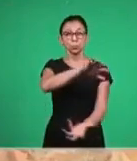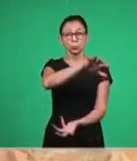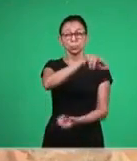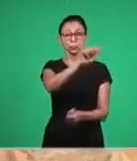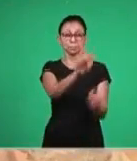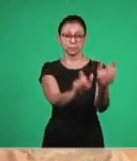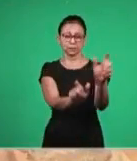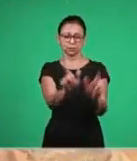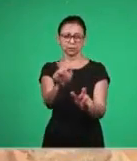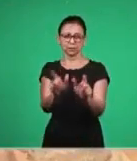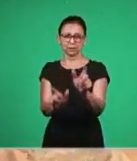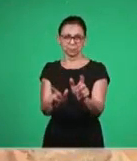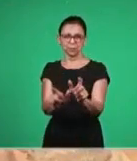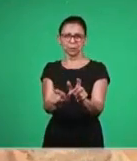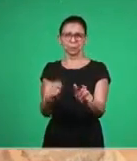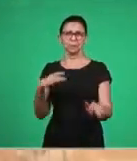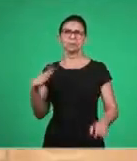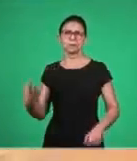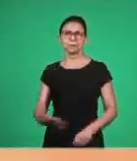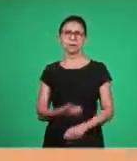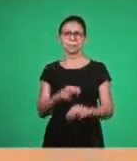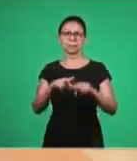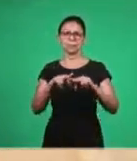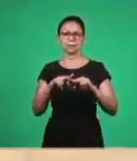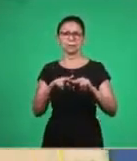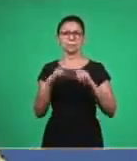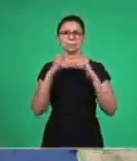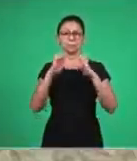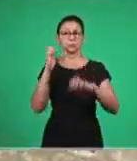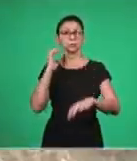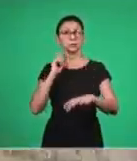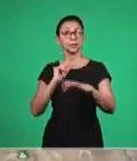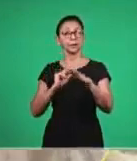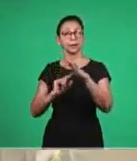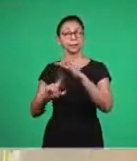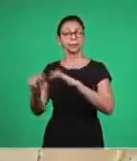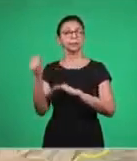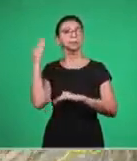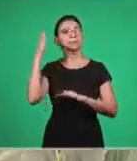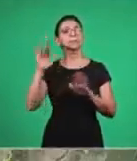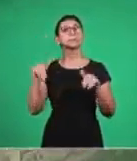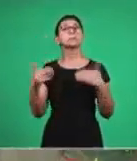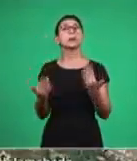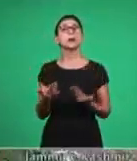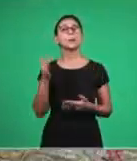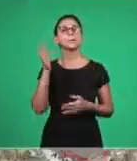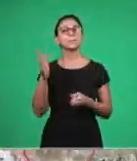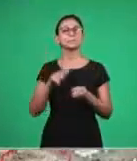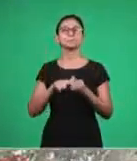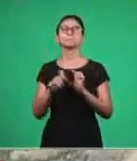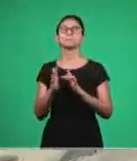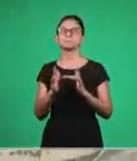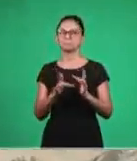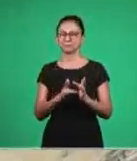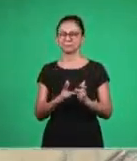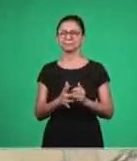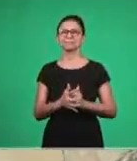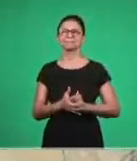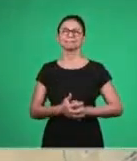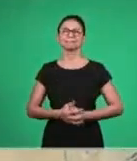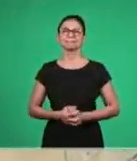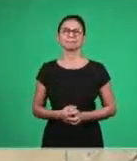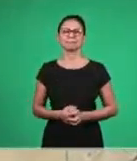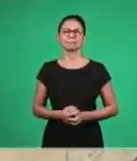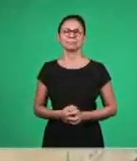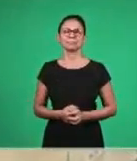People from all parts of the world have been reached through the eternal word and